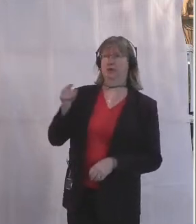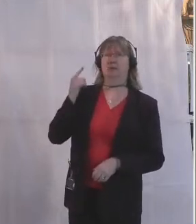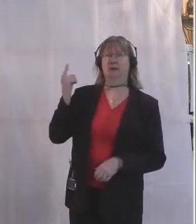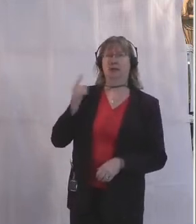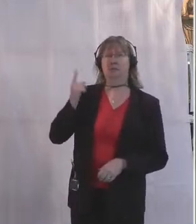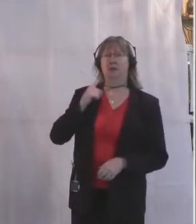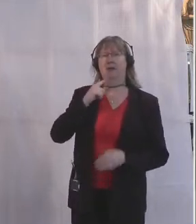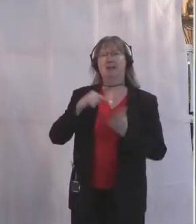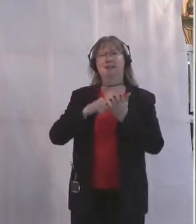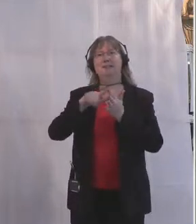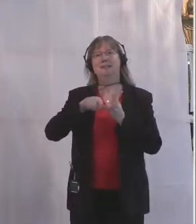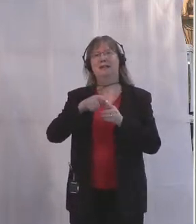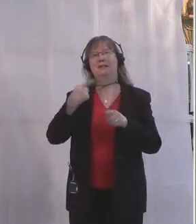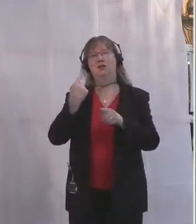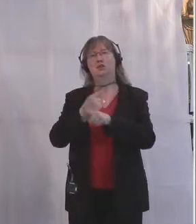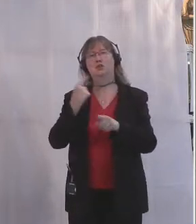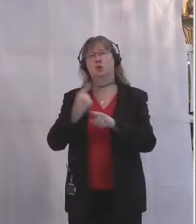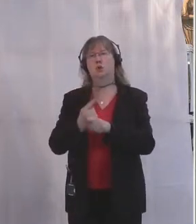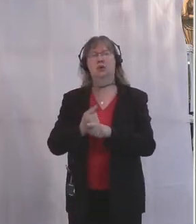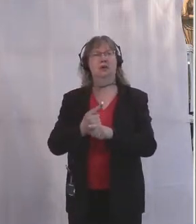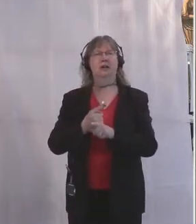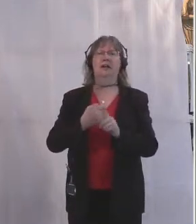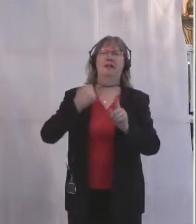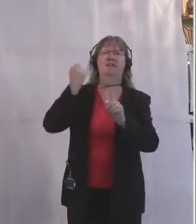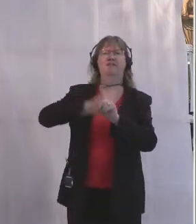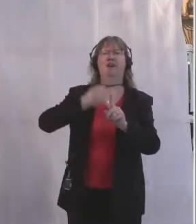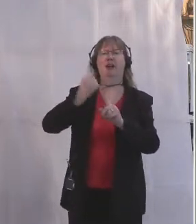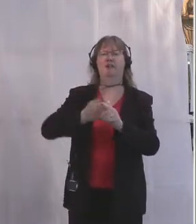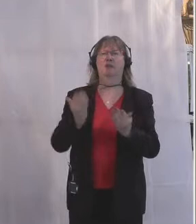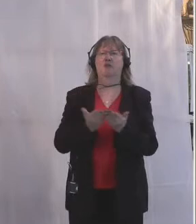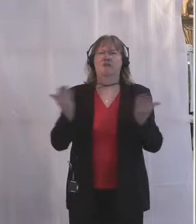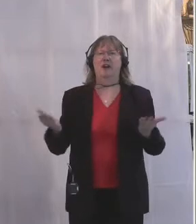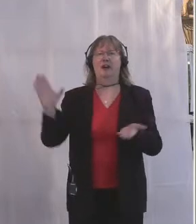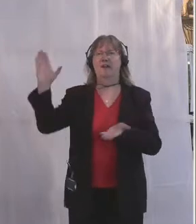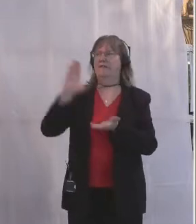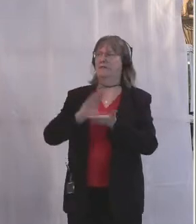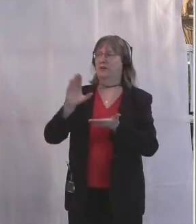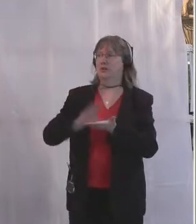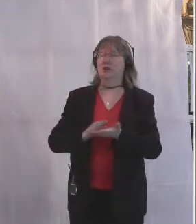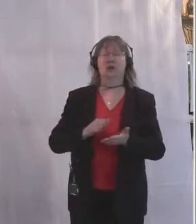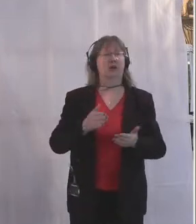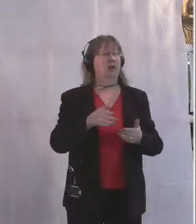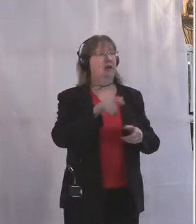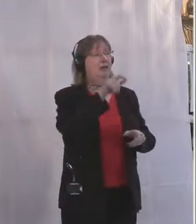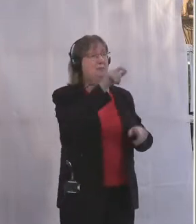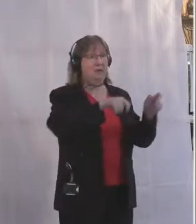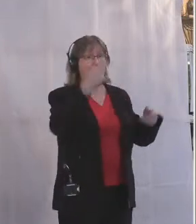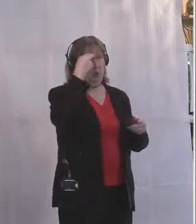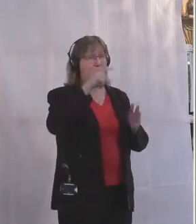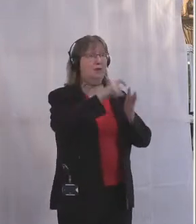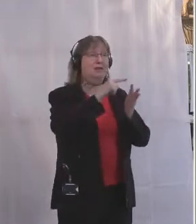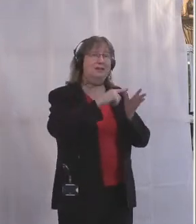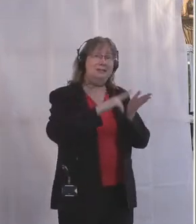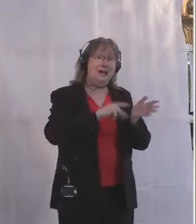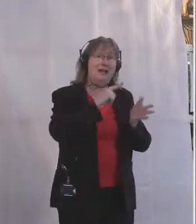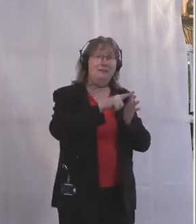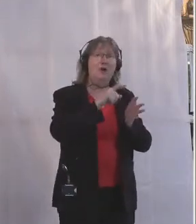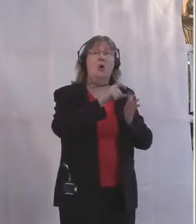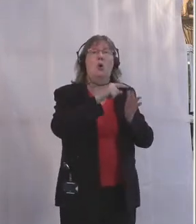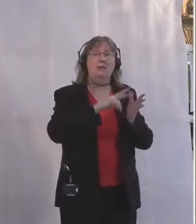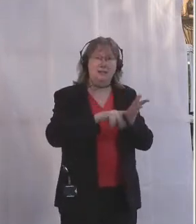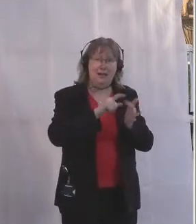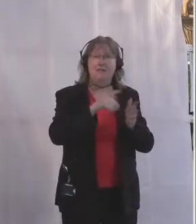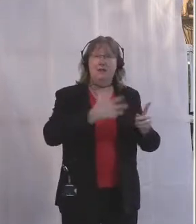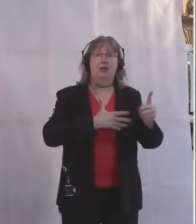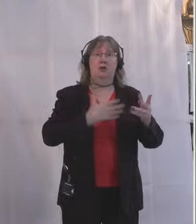a TED talk called The Fight for Fairer Funding that said more people called Dave or David receive funding each